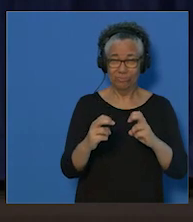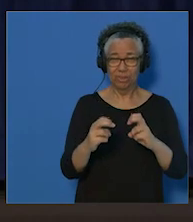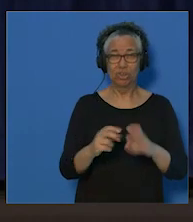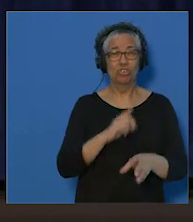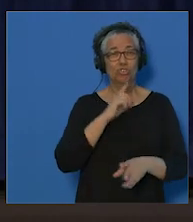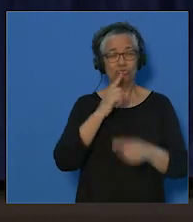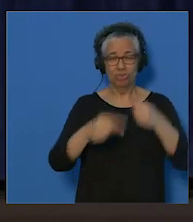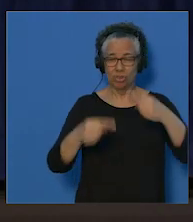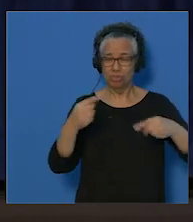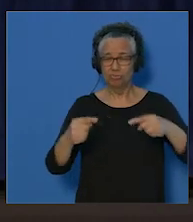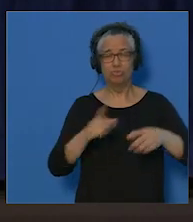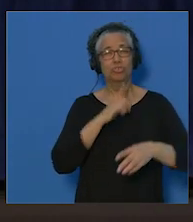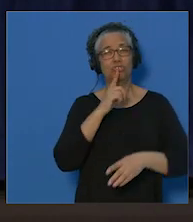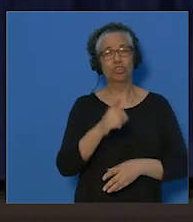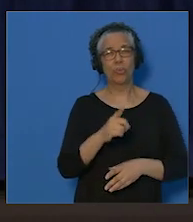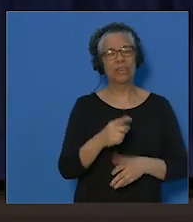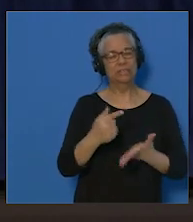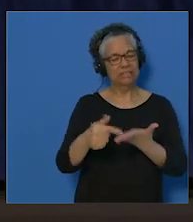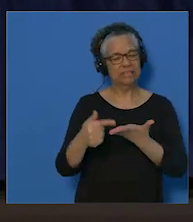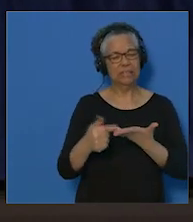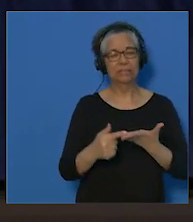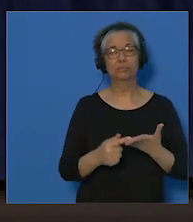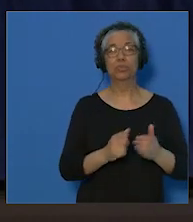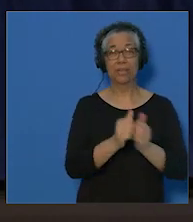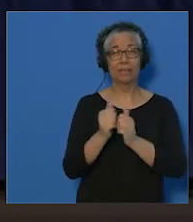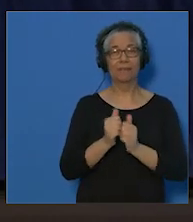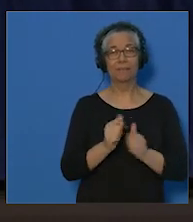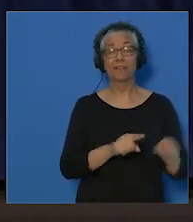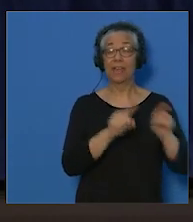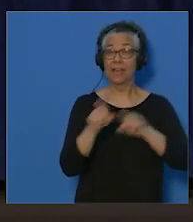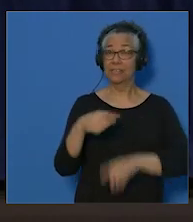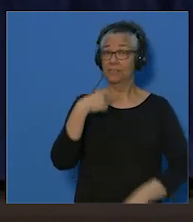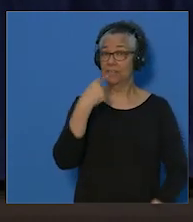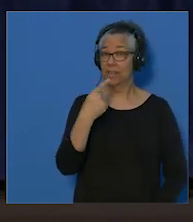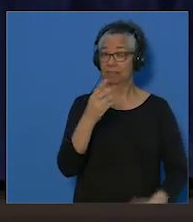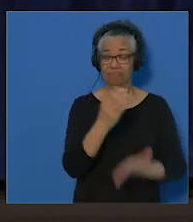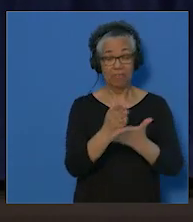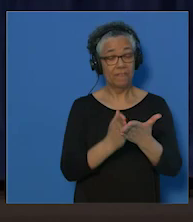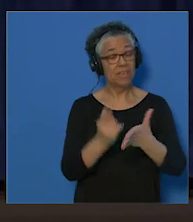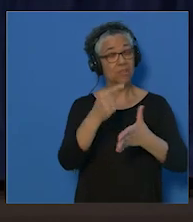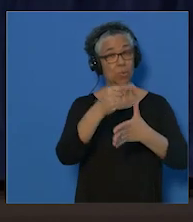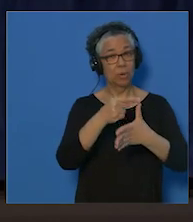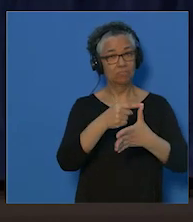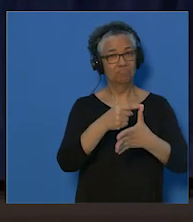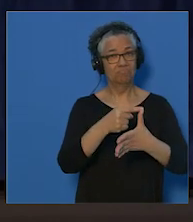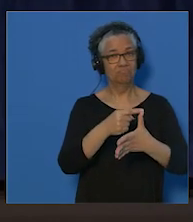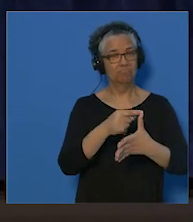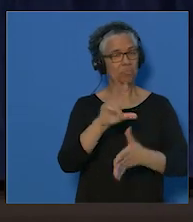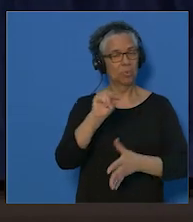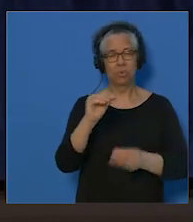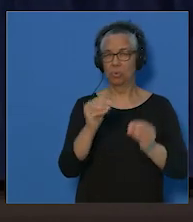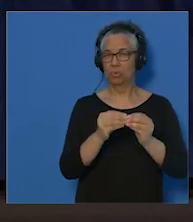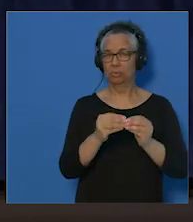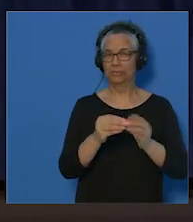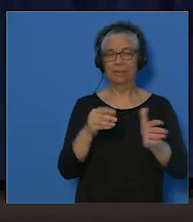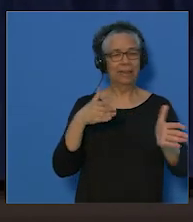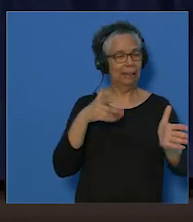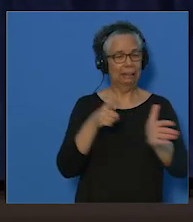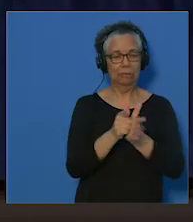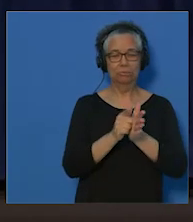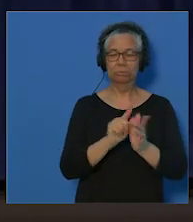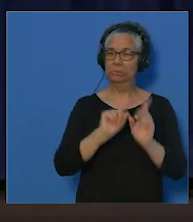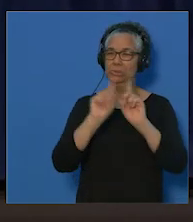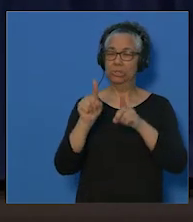these things together. As I have already outlined in phase one, it will no longer be illegal to visit another